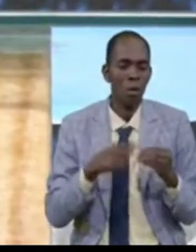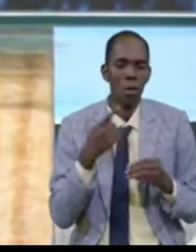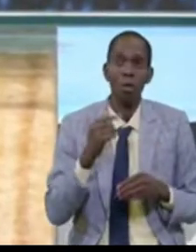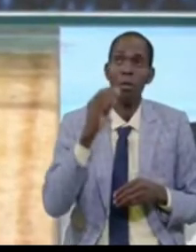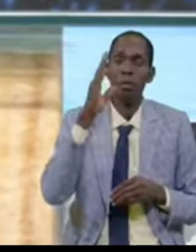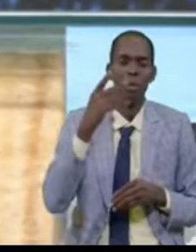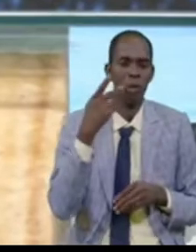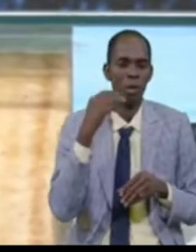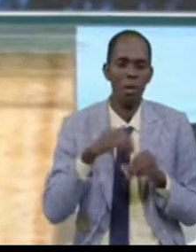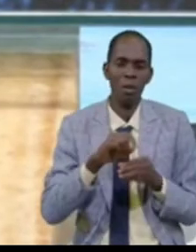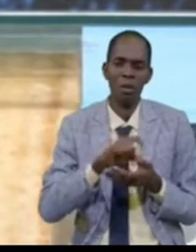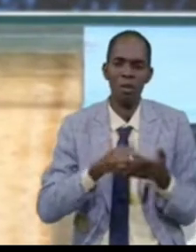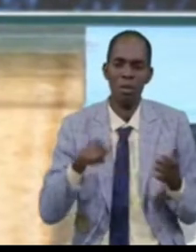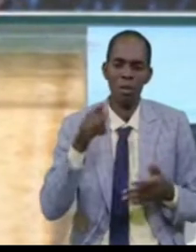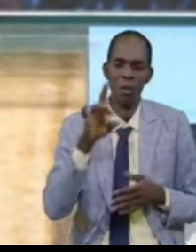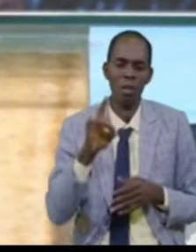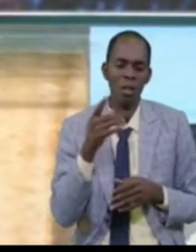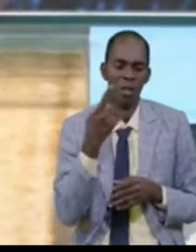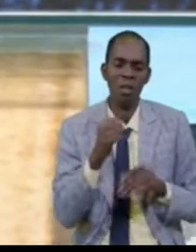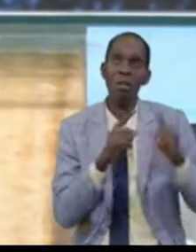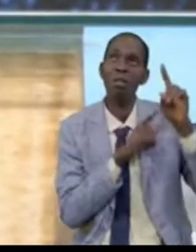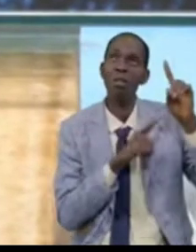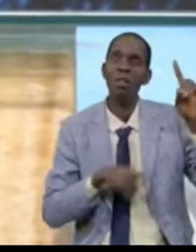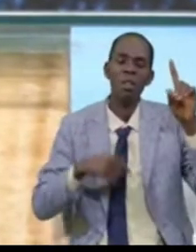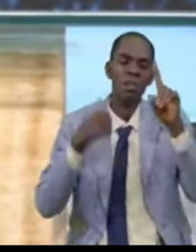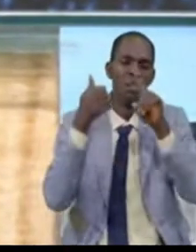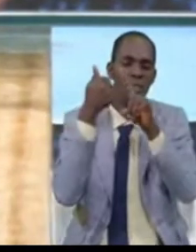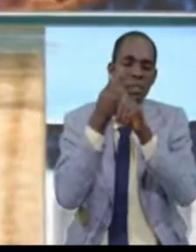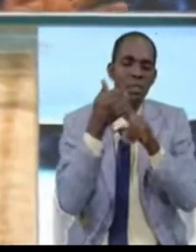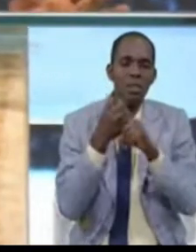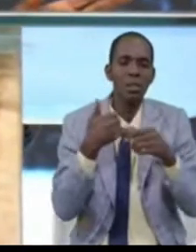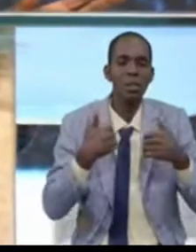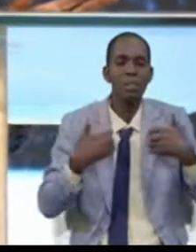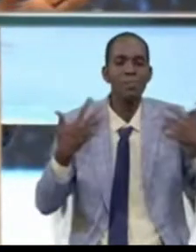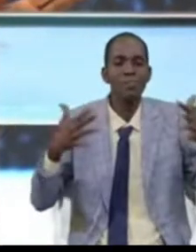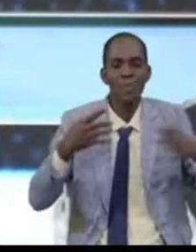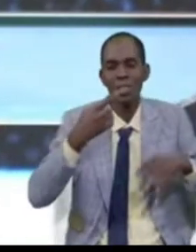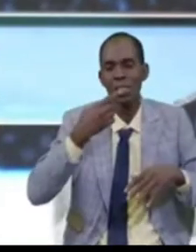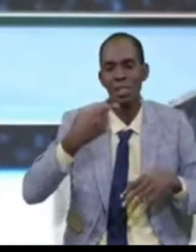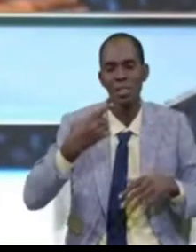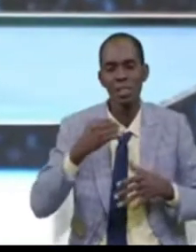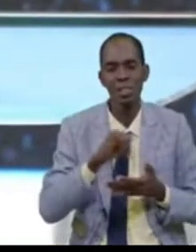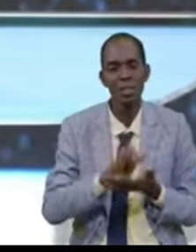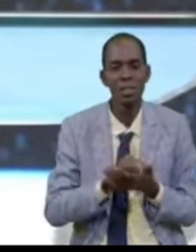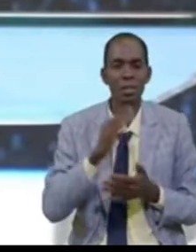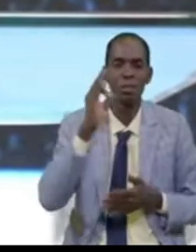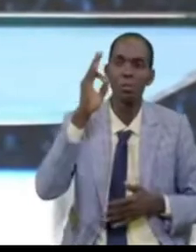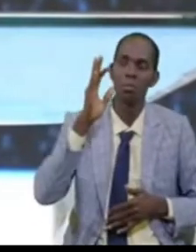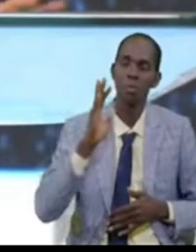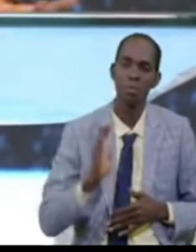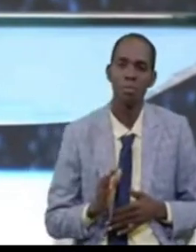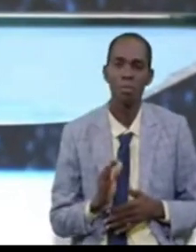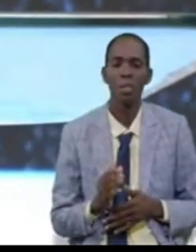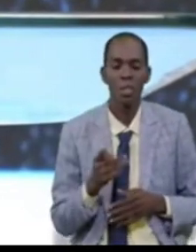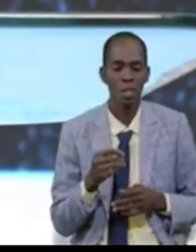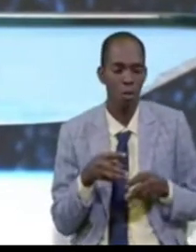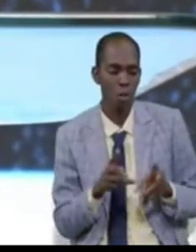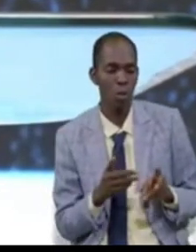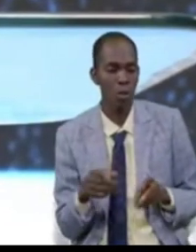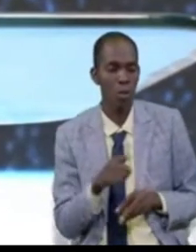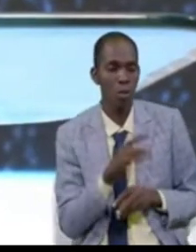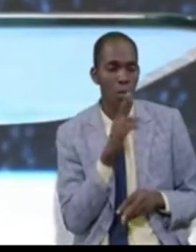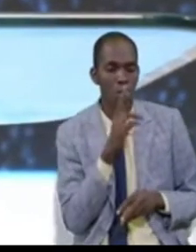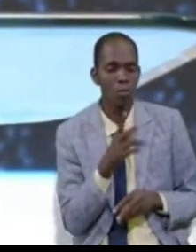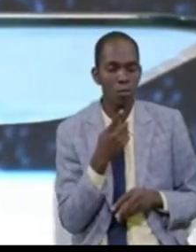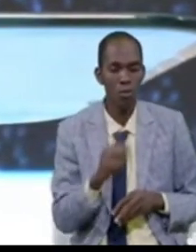verse 28, he said, the Lord himself has said, those ministers, the way they are, the functions